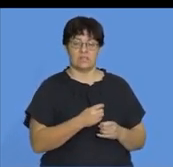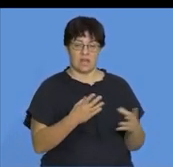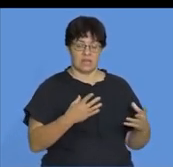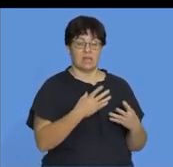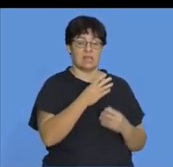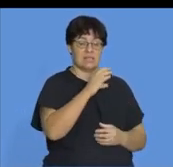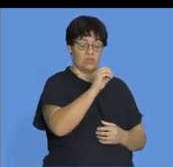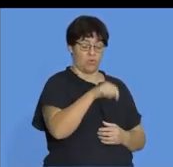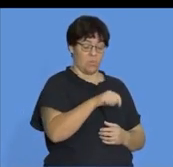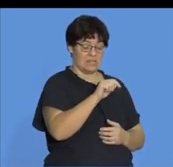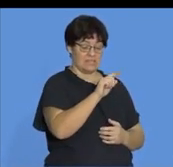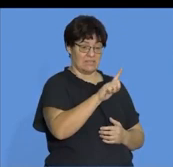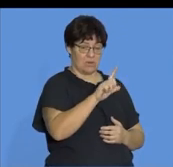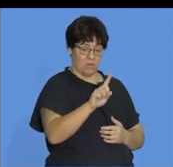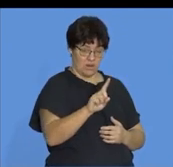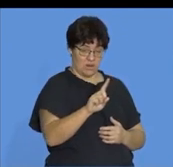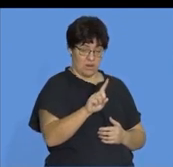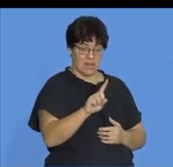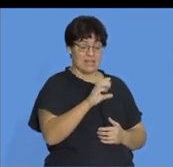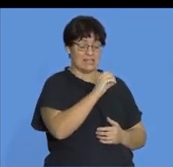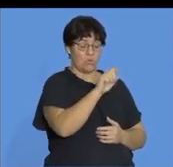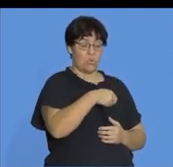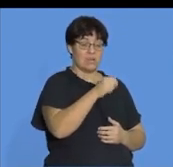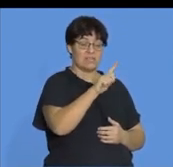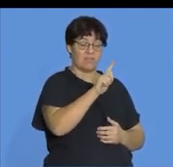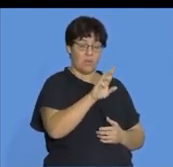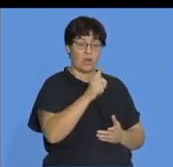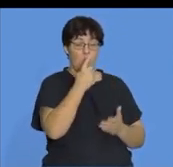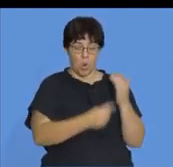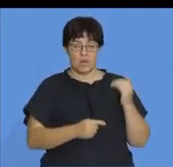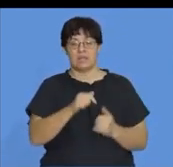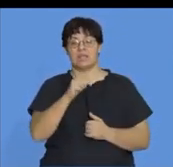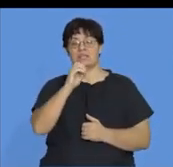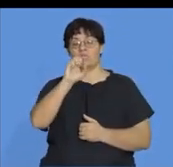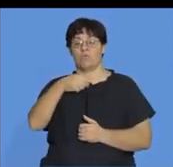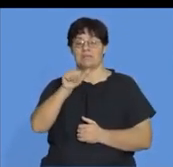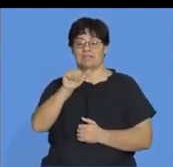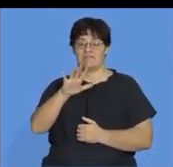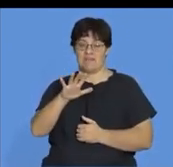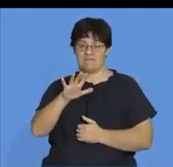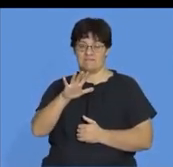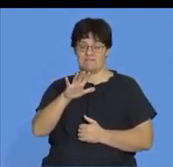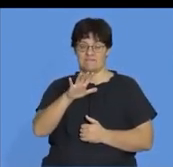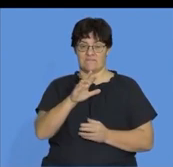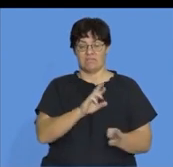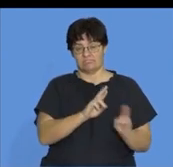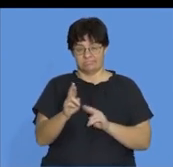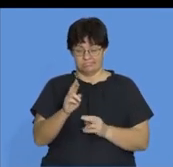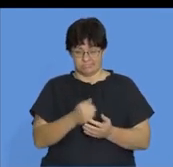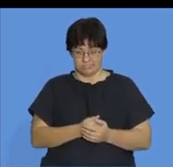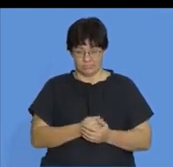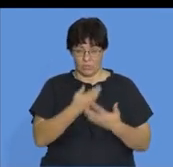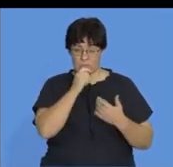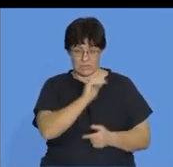okay, we started with 0.71. Of that 0.71, only 0.65 of it